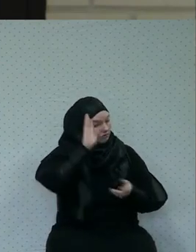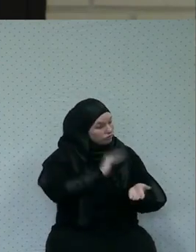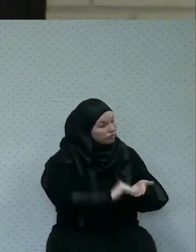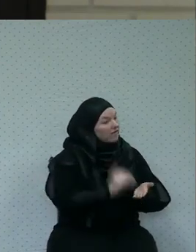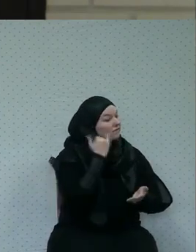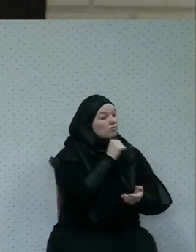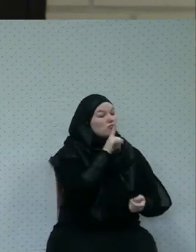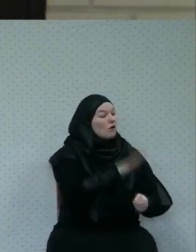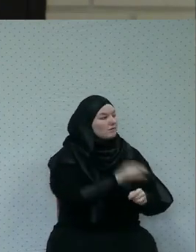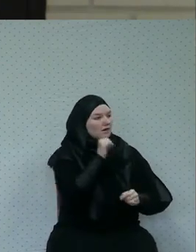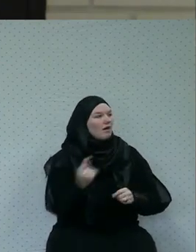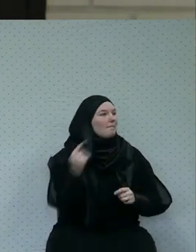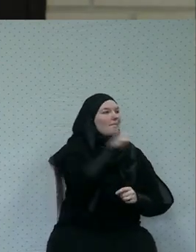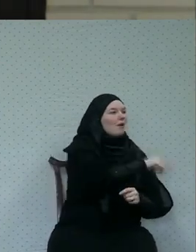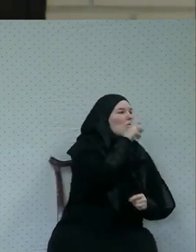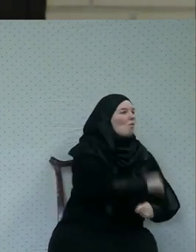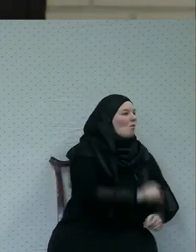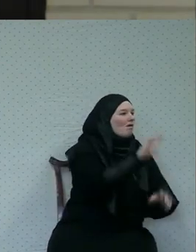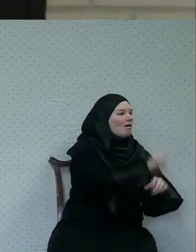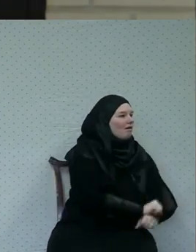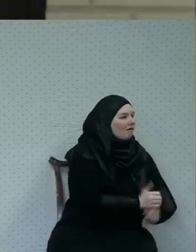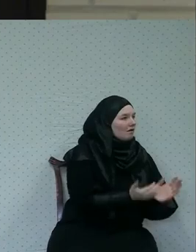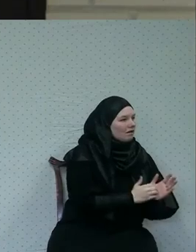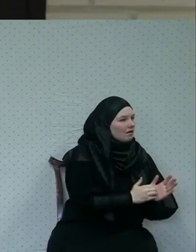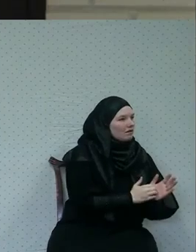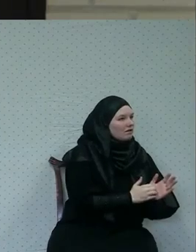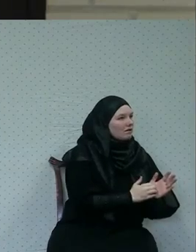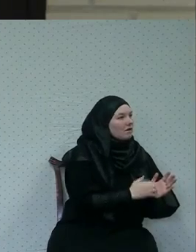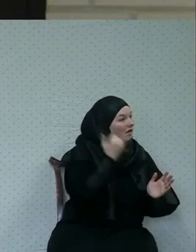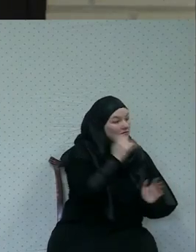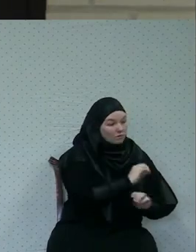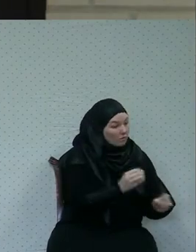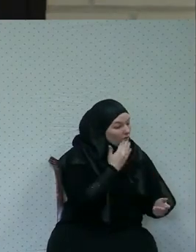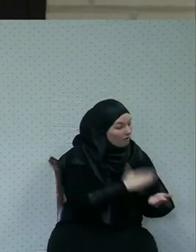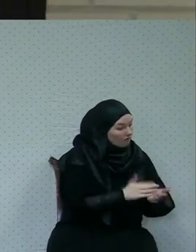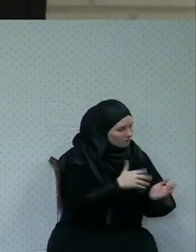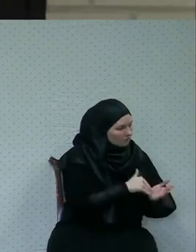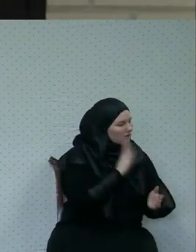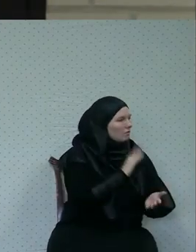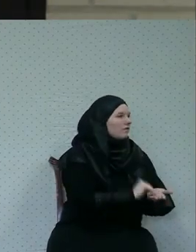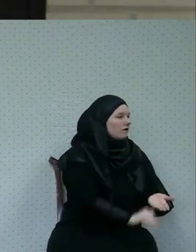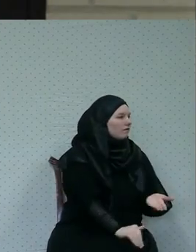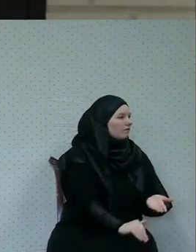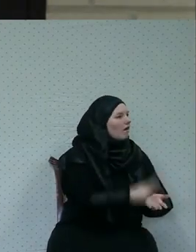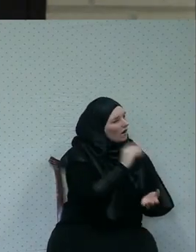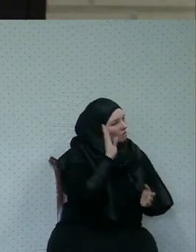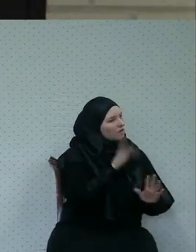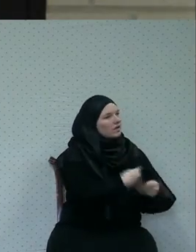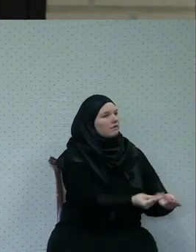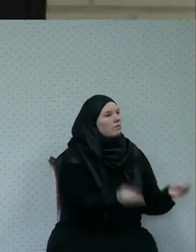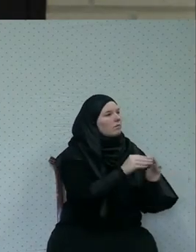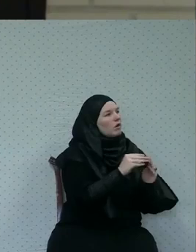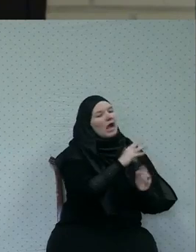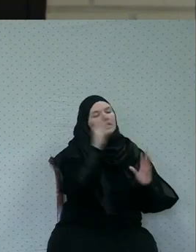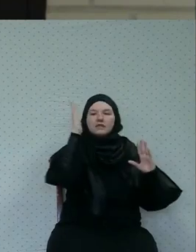the same felony, to the same mistake, to the same violation again and again. And expect that